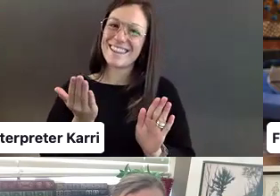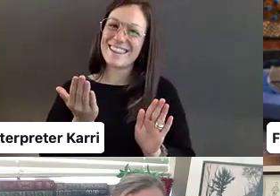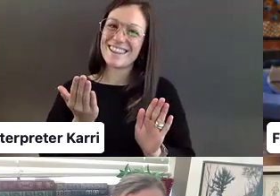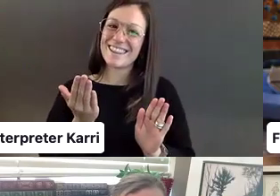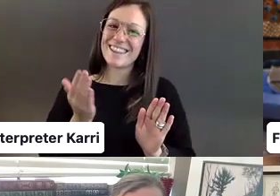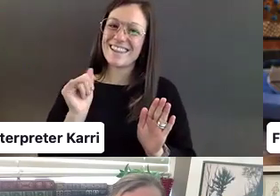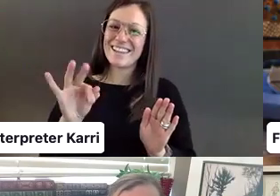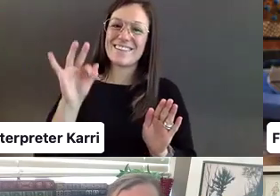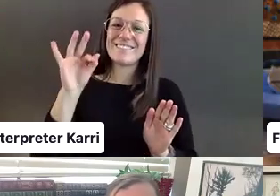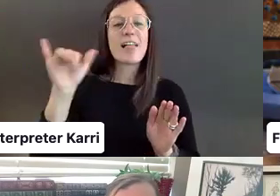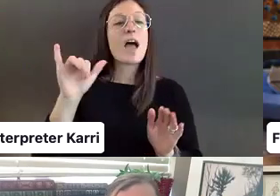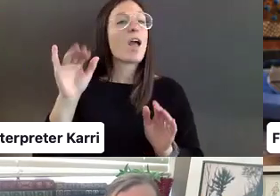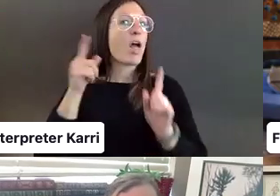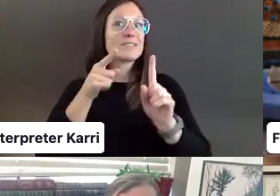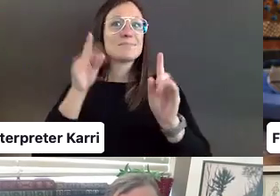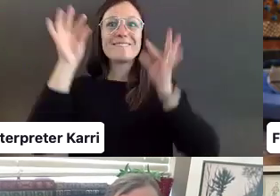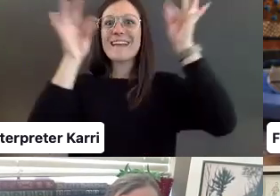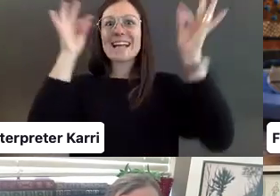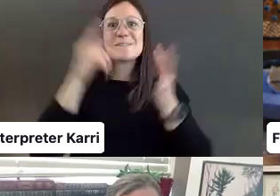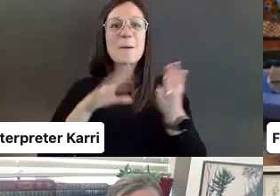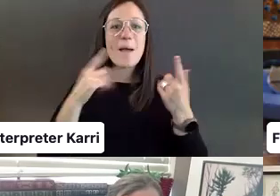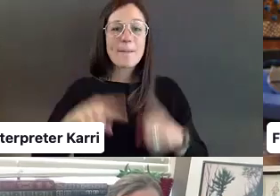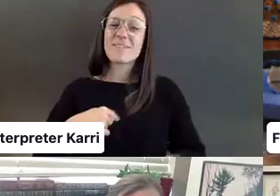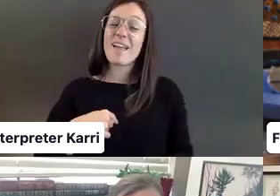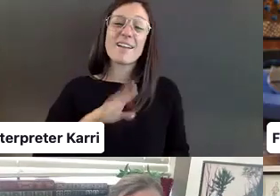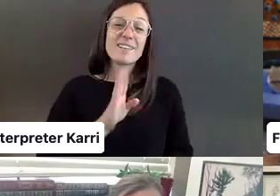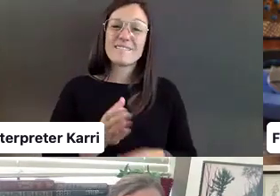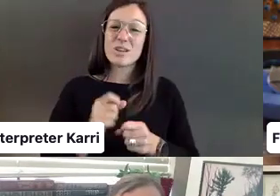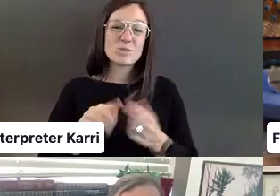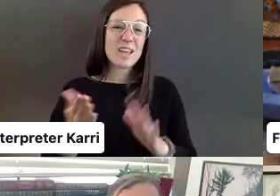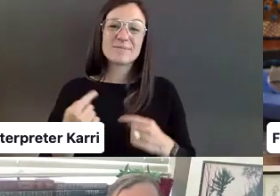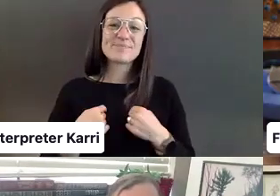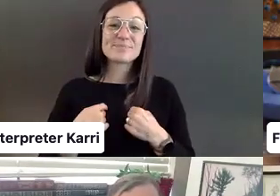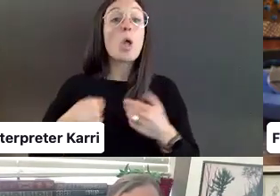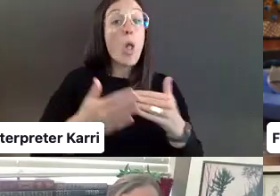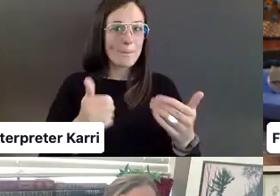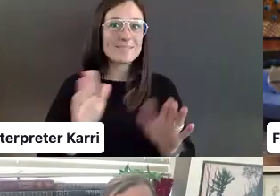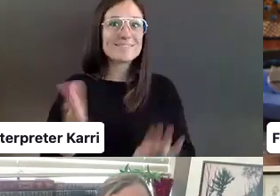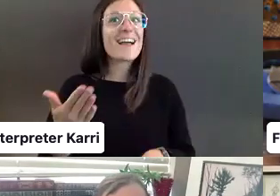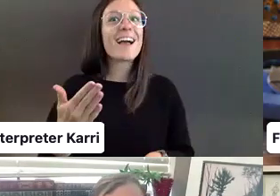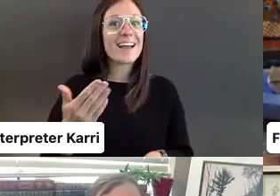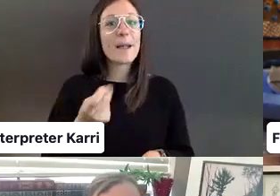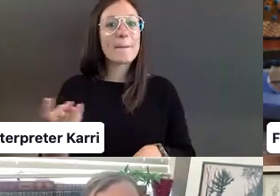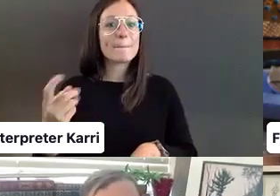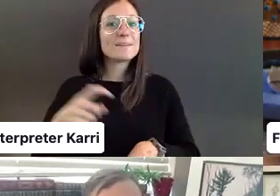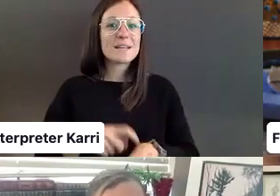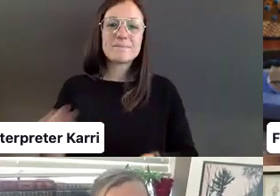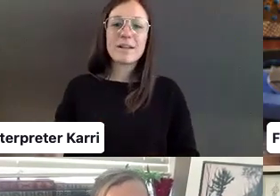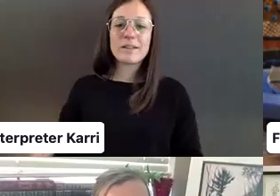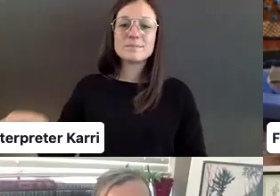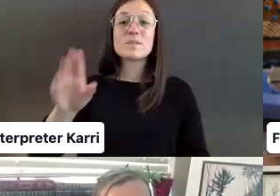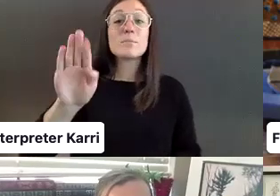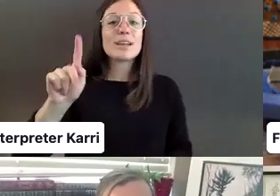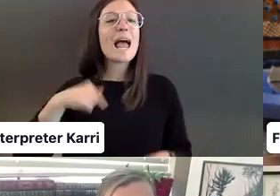alternate fantasy, like what might happen, then I never got to die. I almost Me died a couple neither. times. Fucking I proudly. disappeared. I